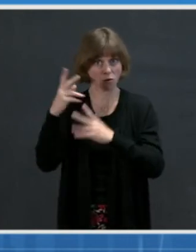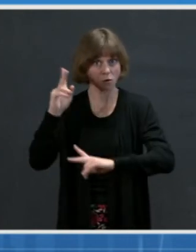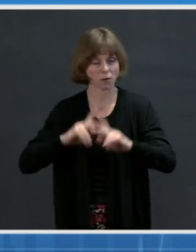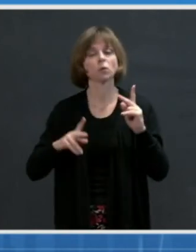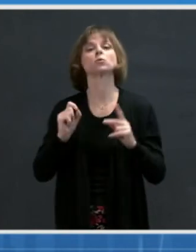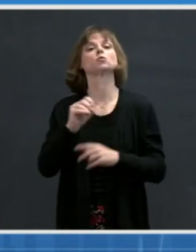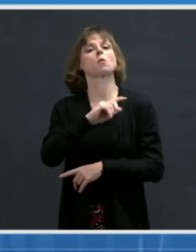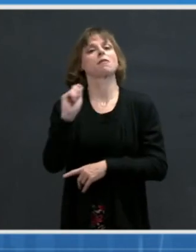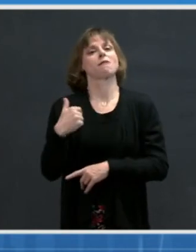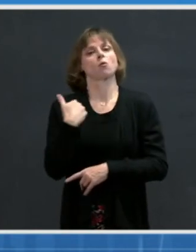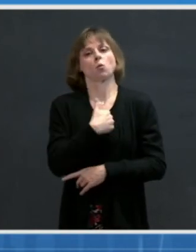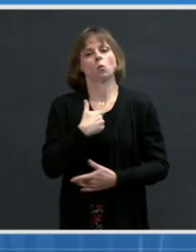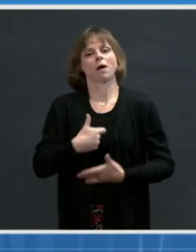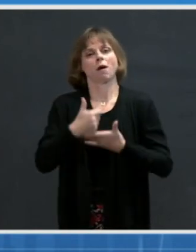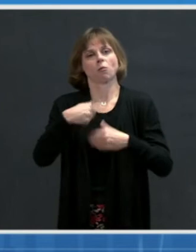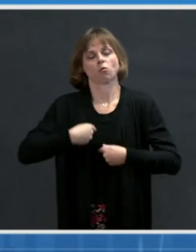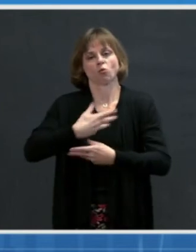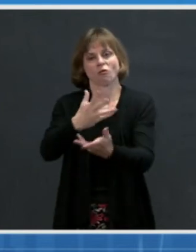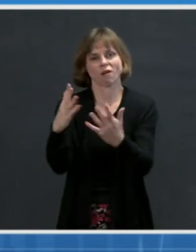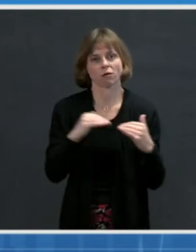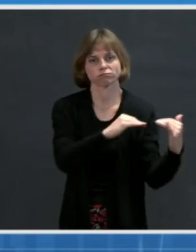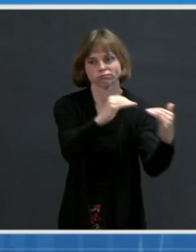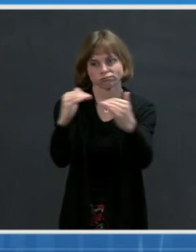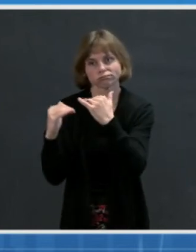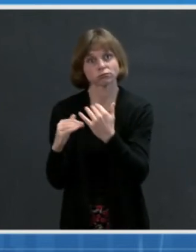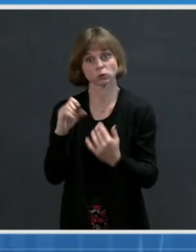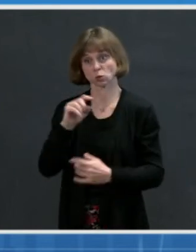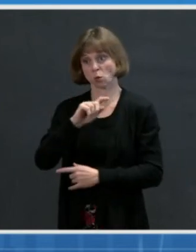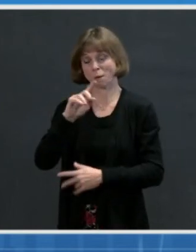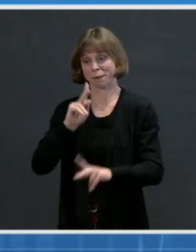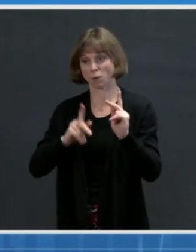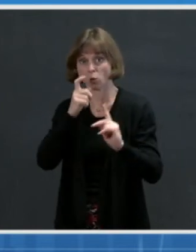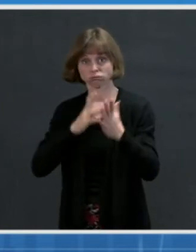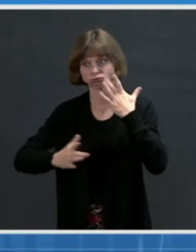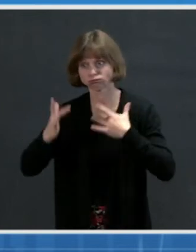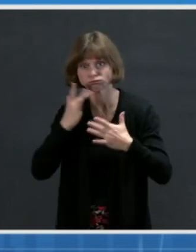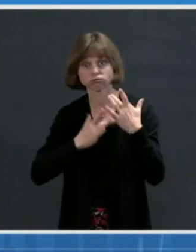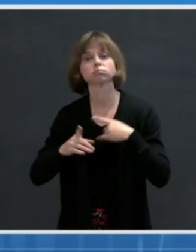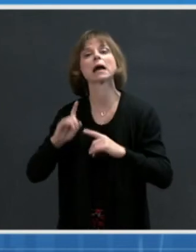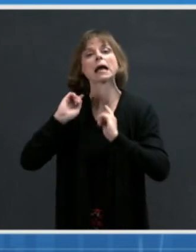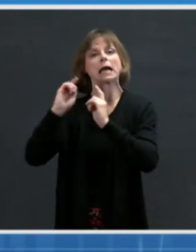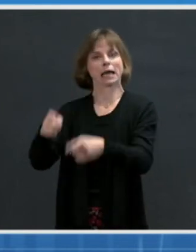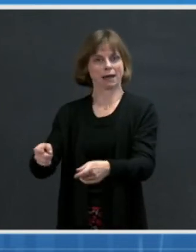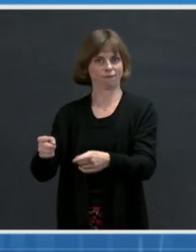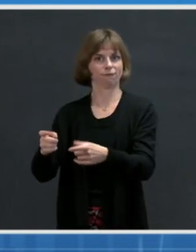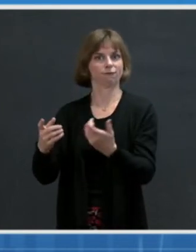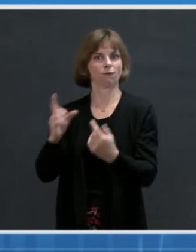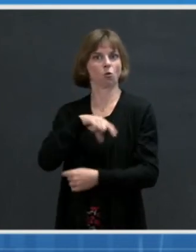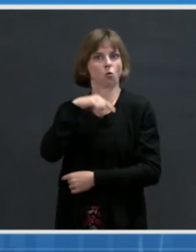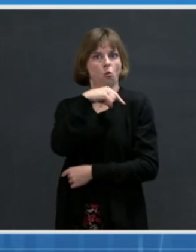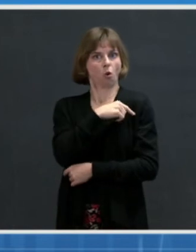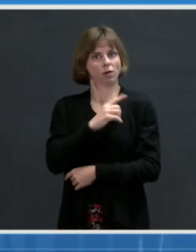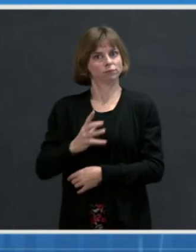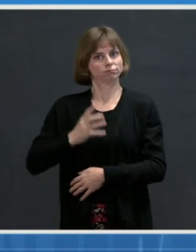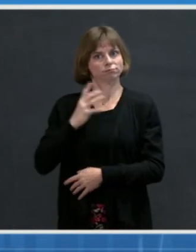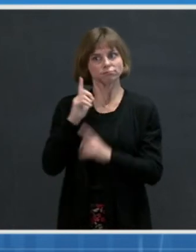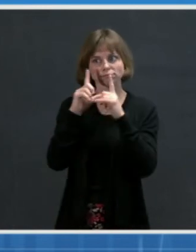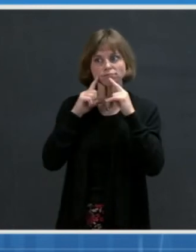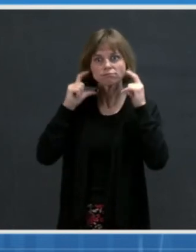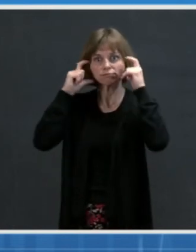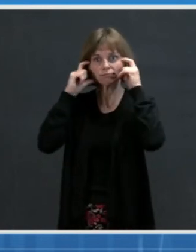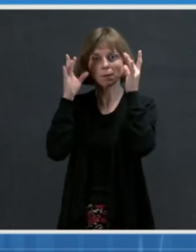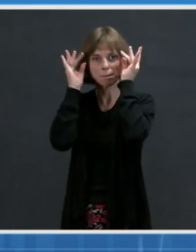level the playing field, giving vulnerable populations quality, well-fitting masks. When President Biden